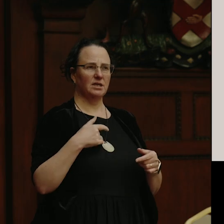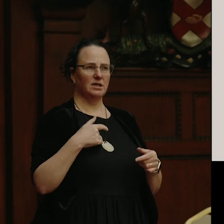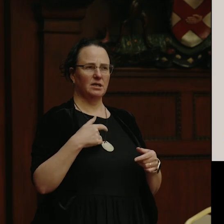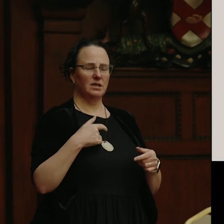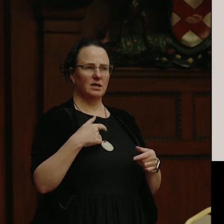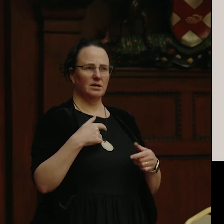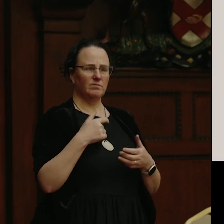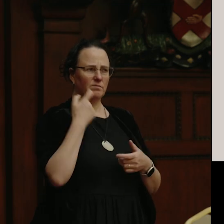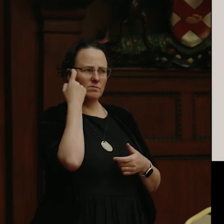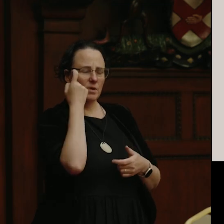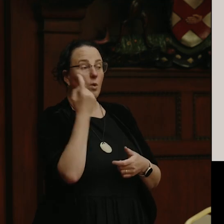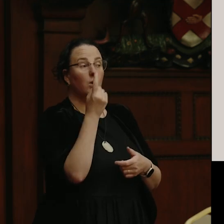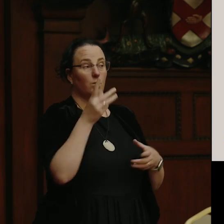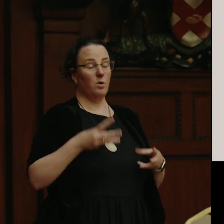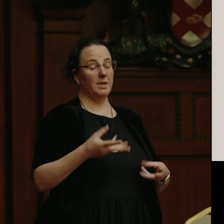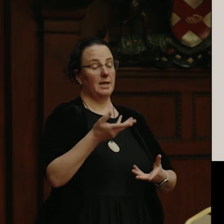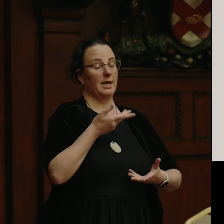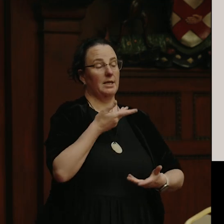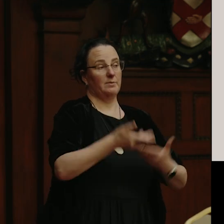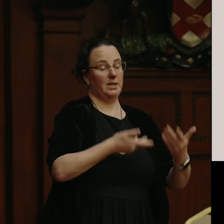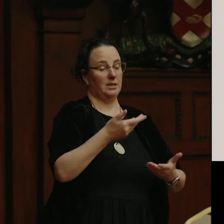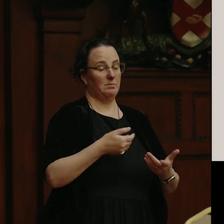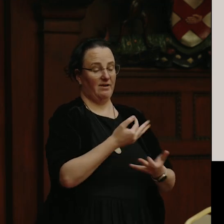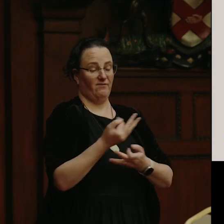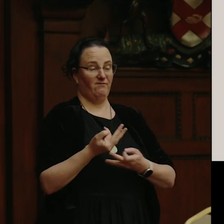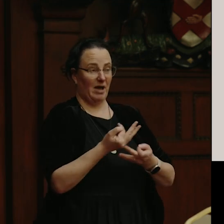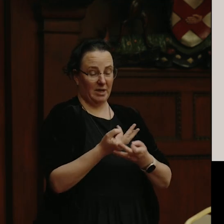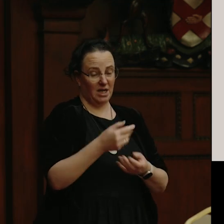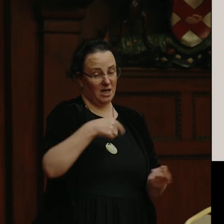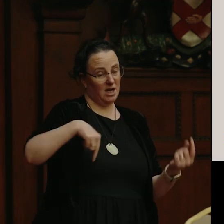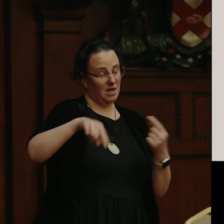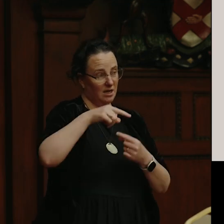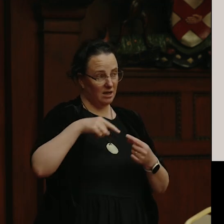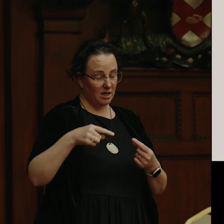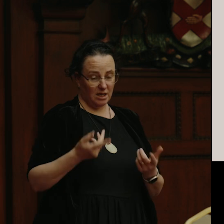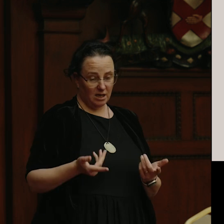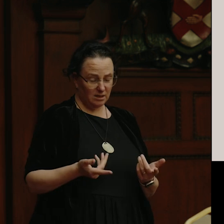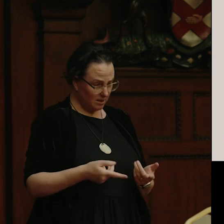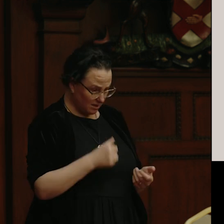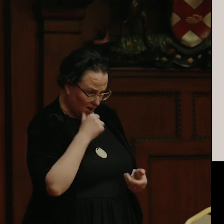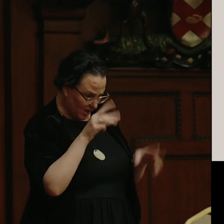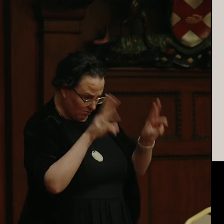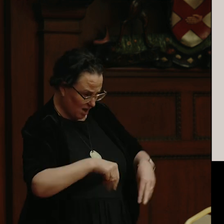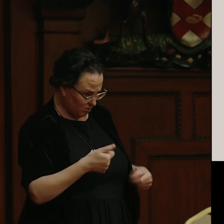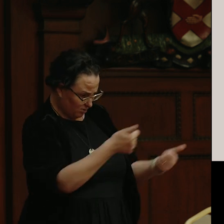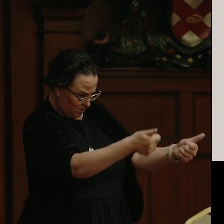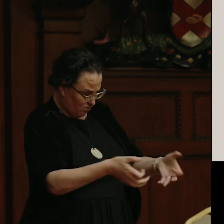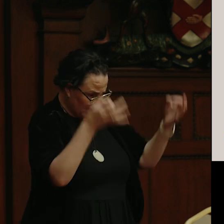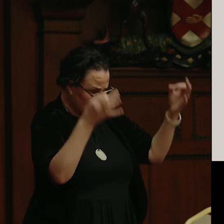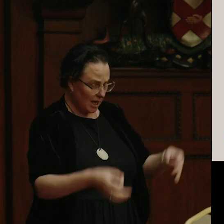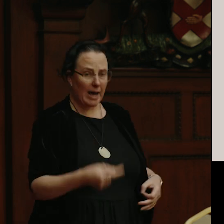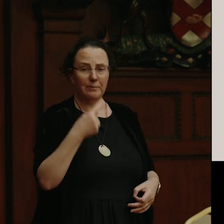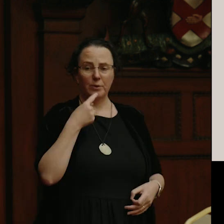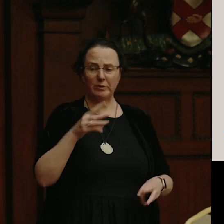suspicion. So this woman just talked about her family members, extended family members, saying there's nothing wrong with her, she looks great. But then when people